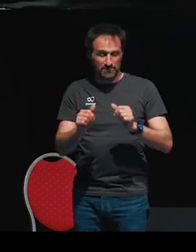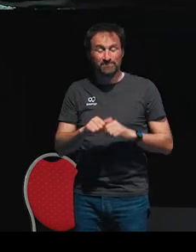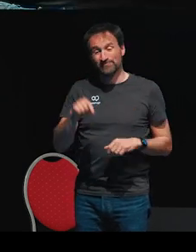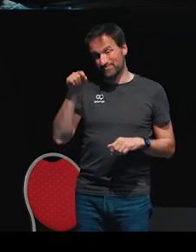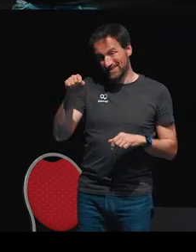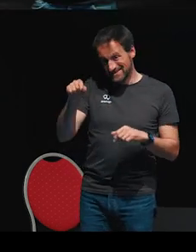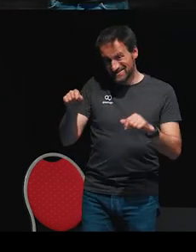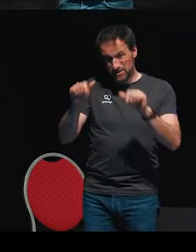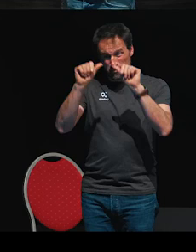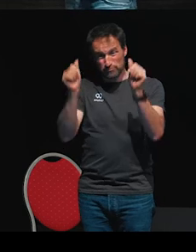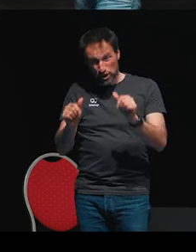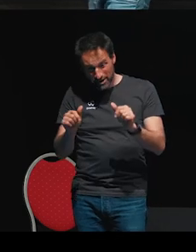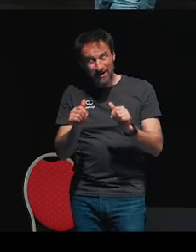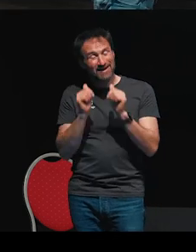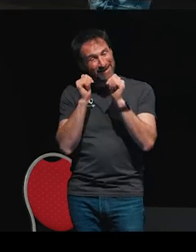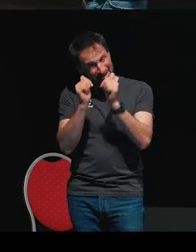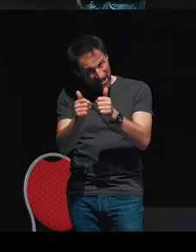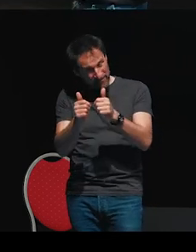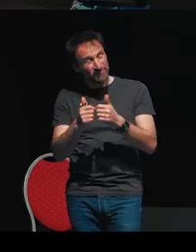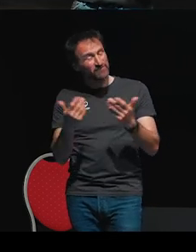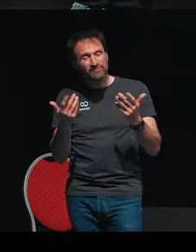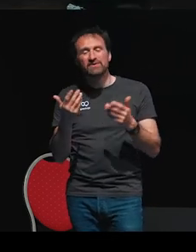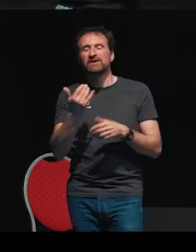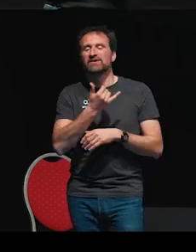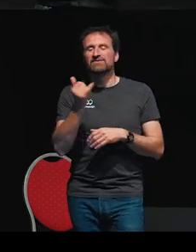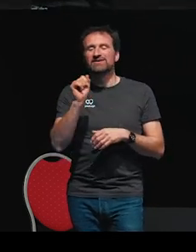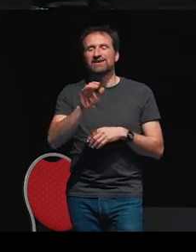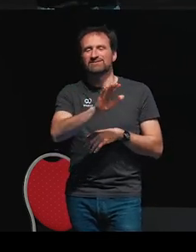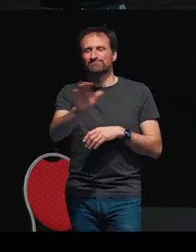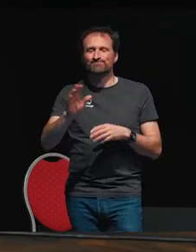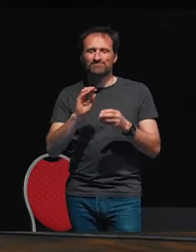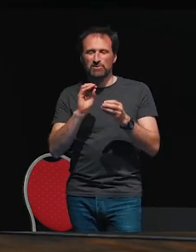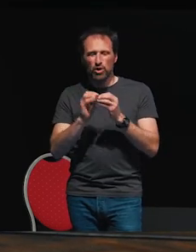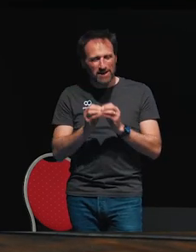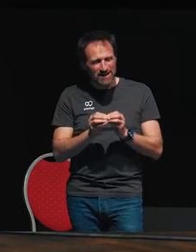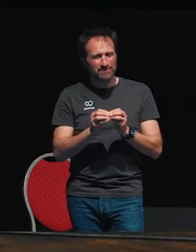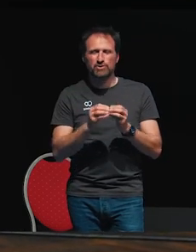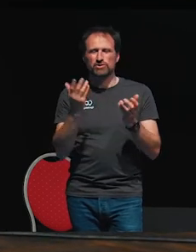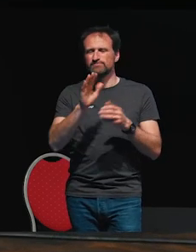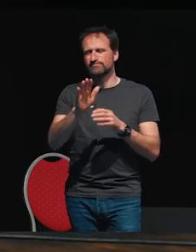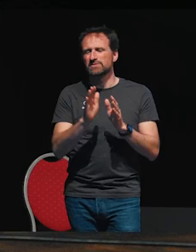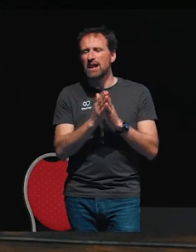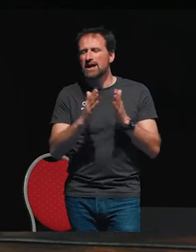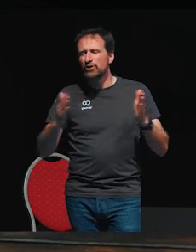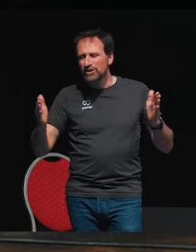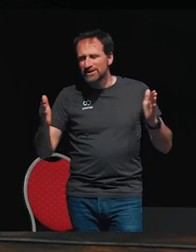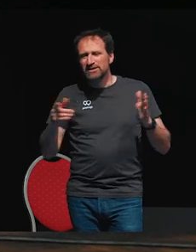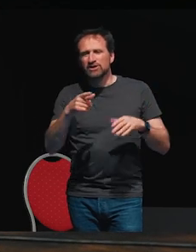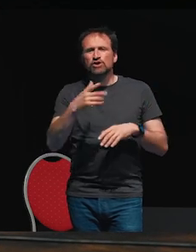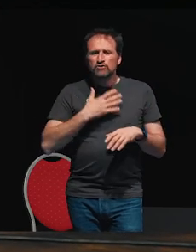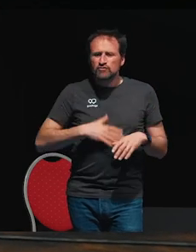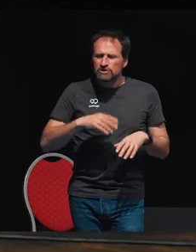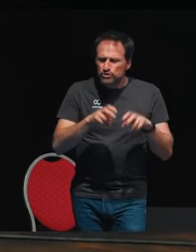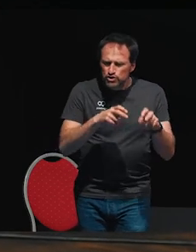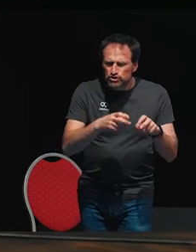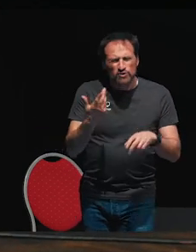should help you to compare your problems, the libraries that you might want to use or not,